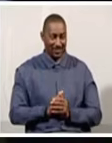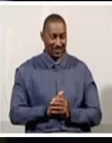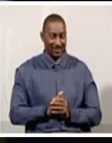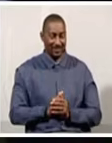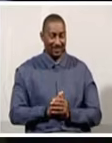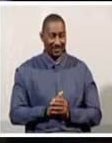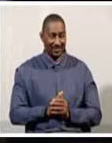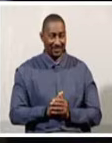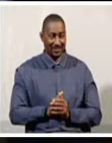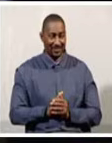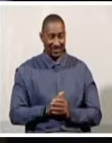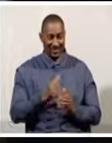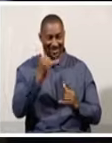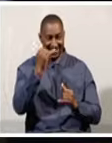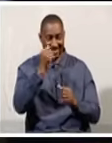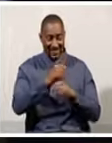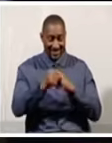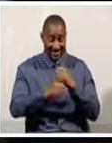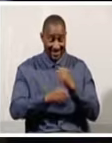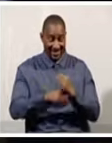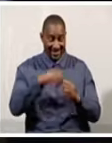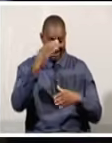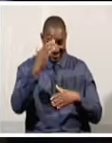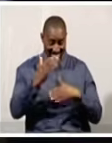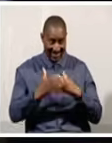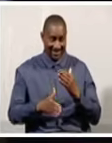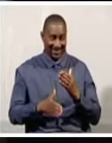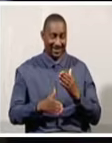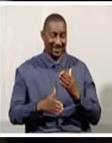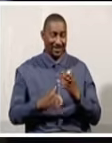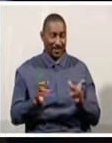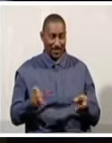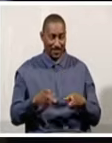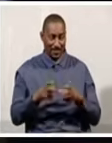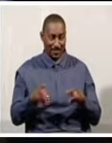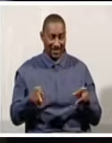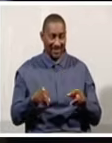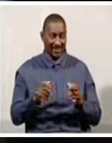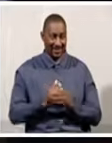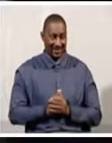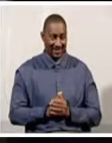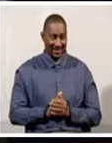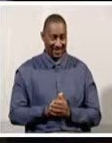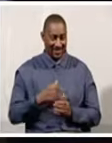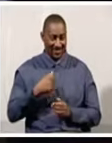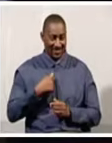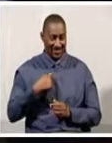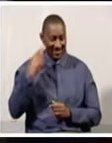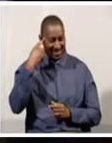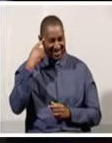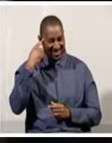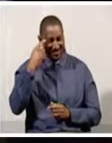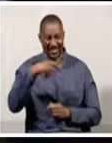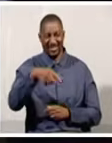just an end of year function for State House personnel, which I thought then, oh, even better. So I'm basically just going to go and eat and be